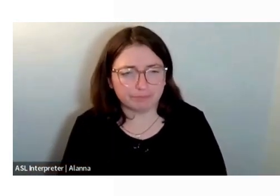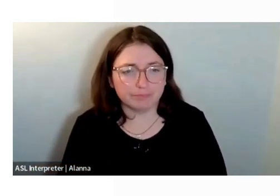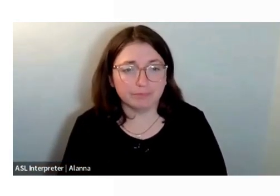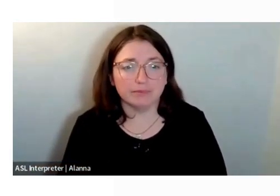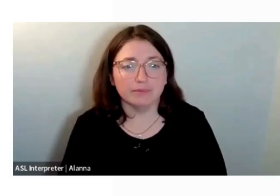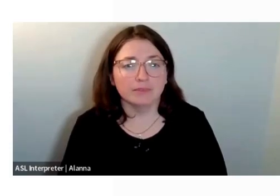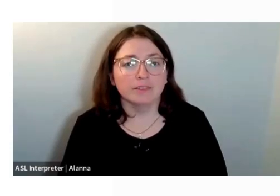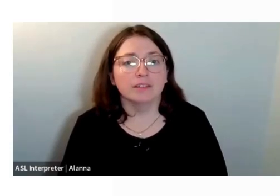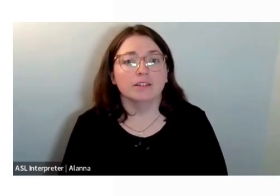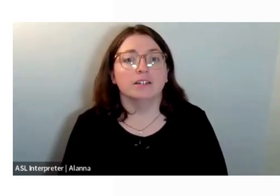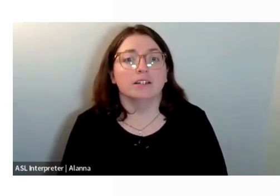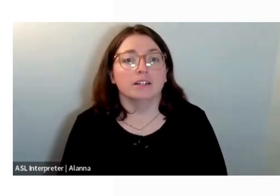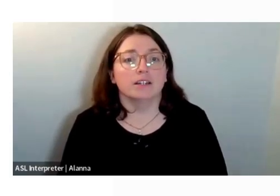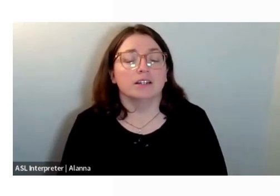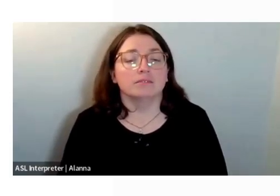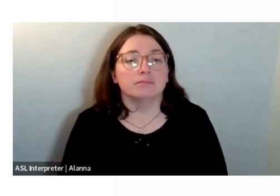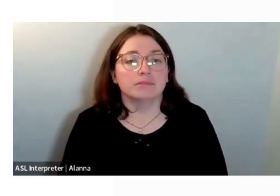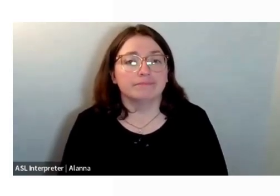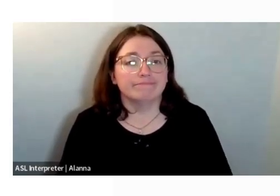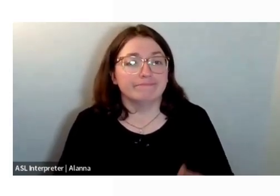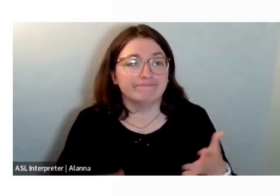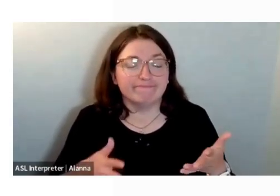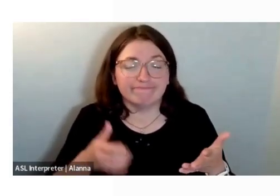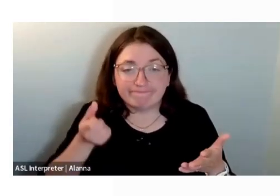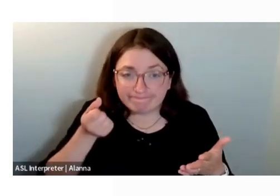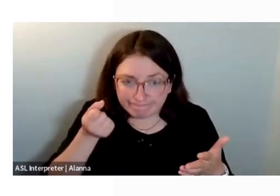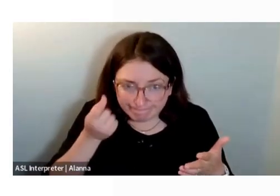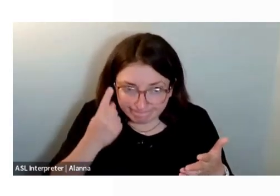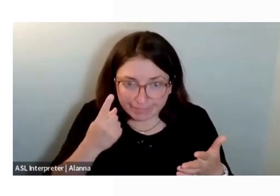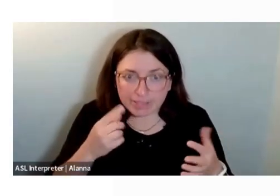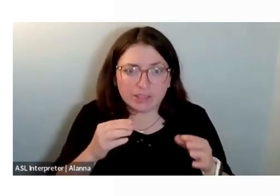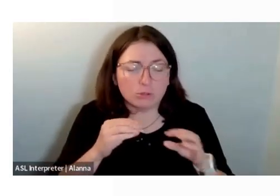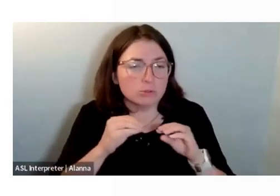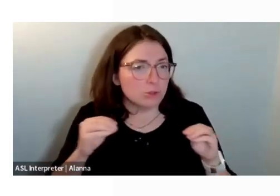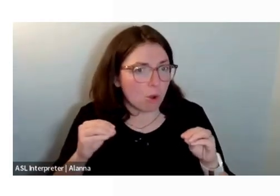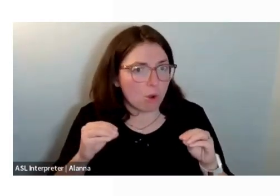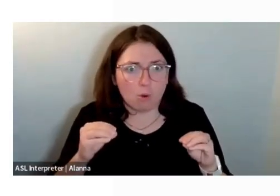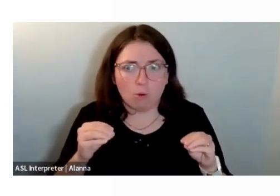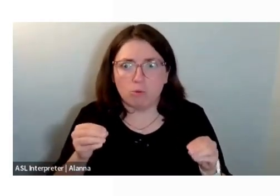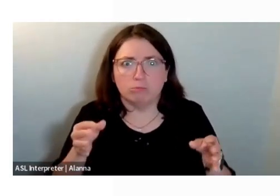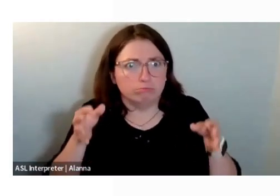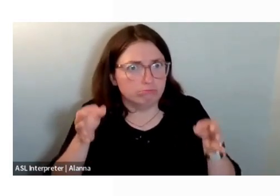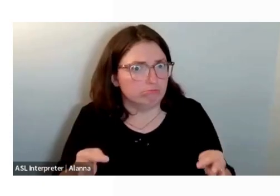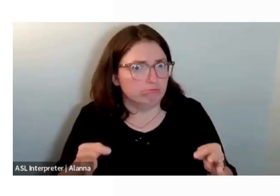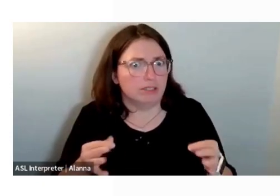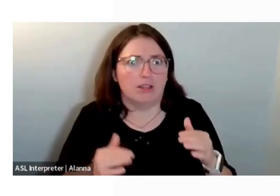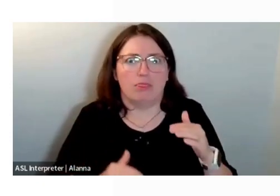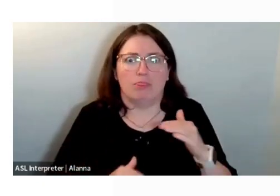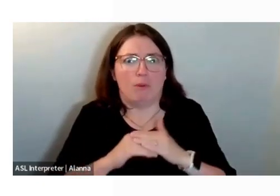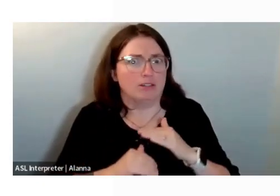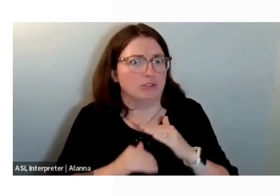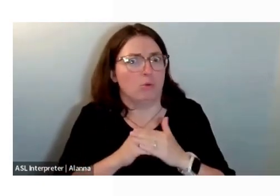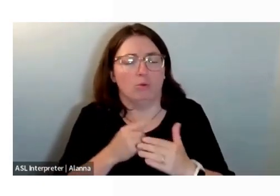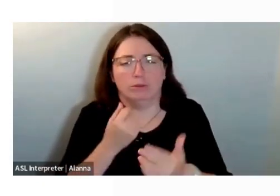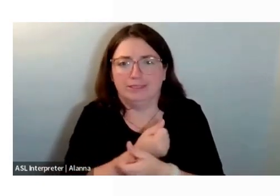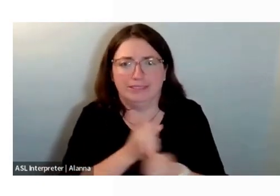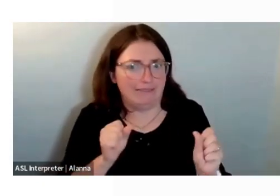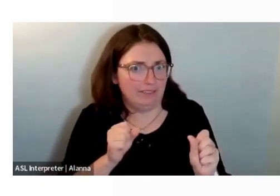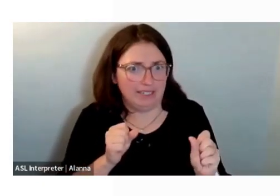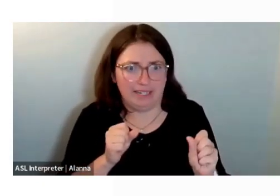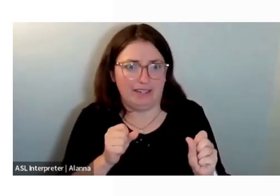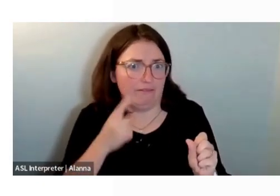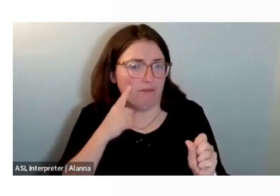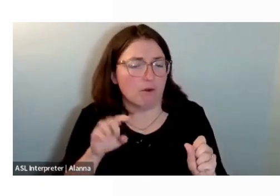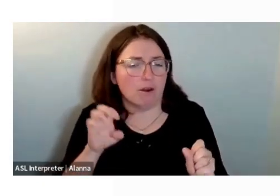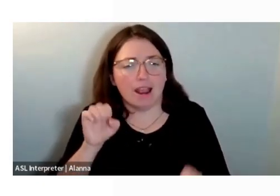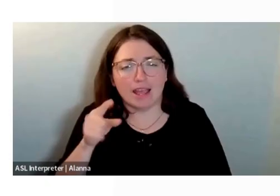we have no absolute threshold safety level for estrogen in the blood for breast cancer patients.